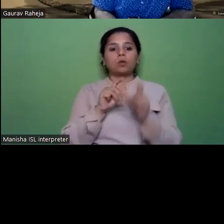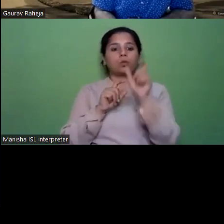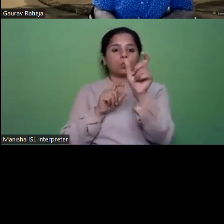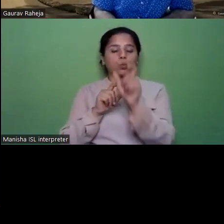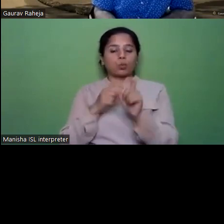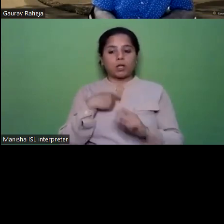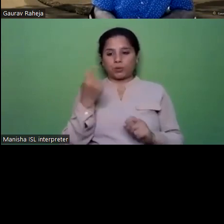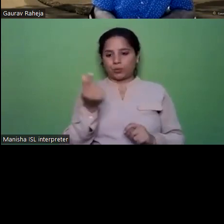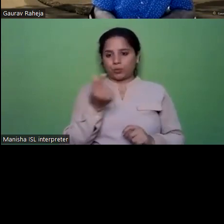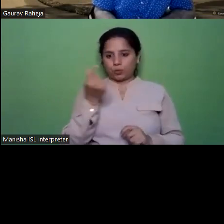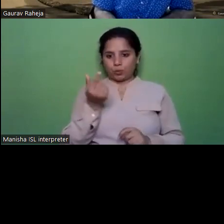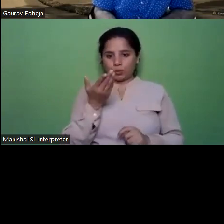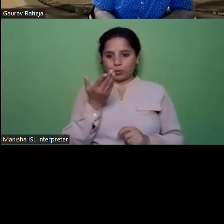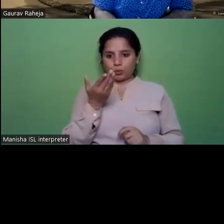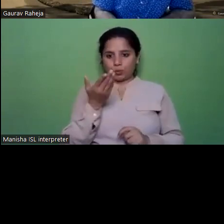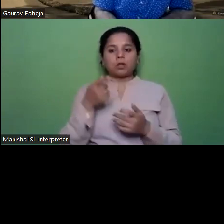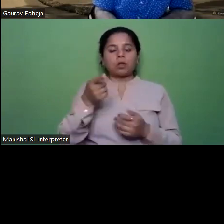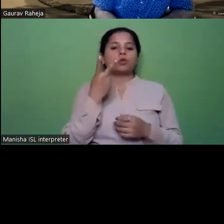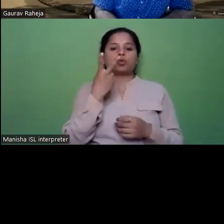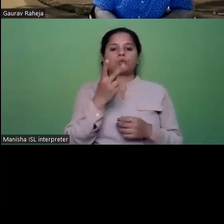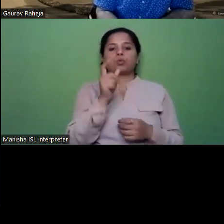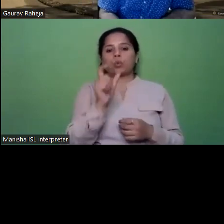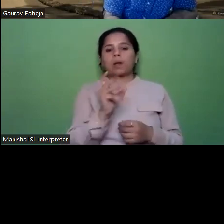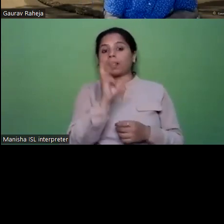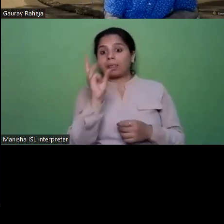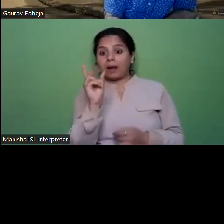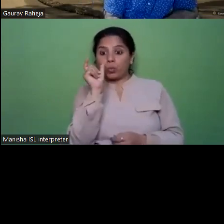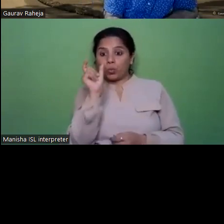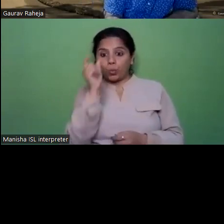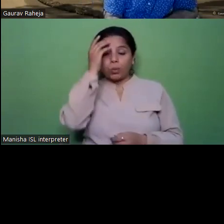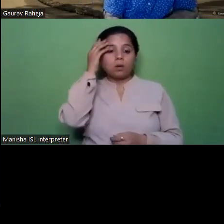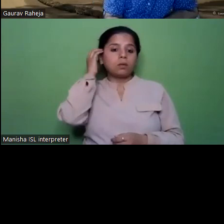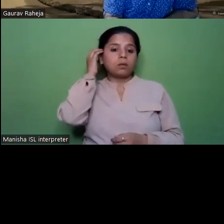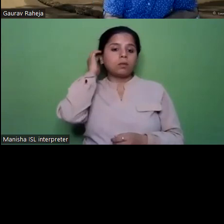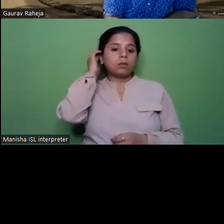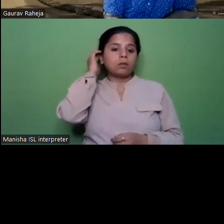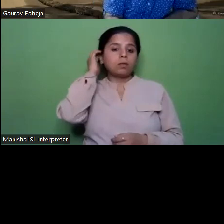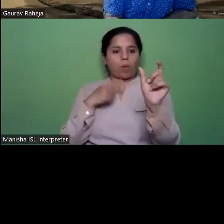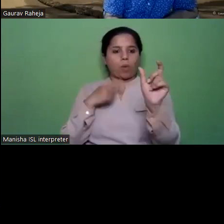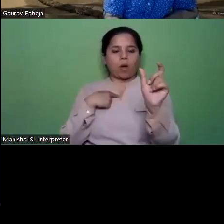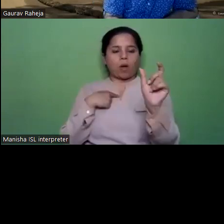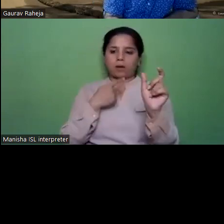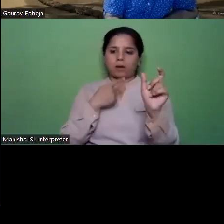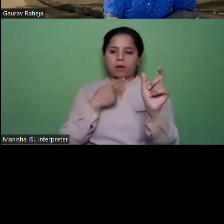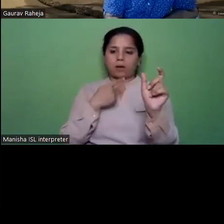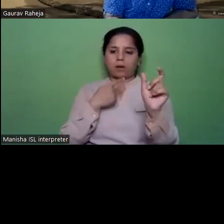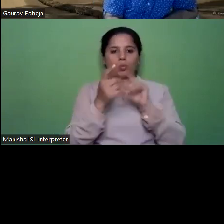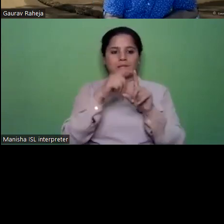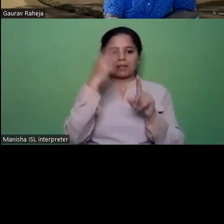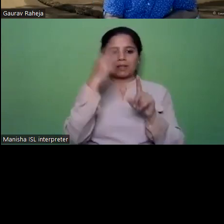now. So we have moved from two words to the third word. On one side, we said is universal design.